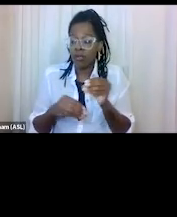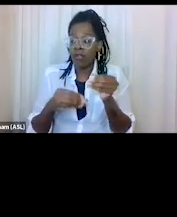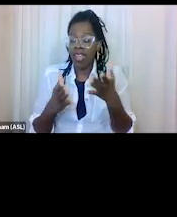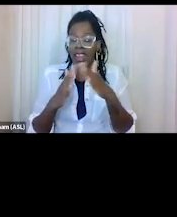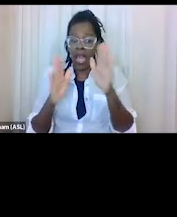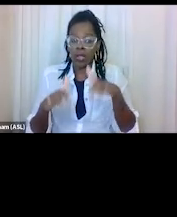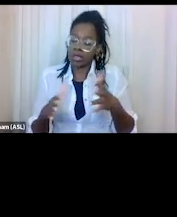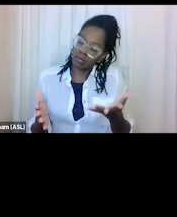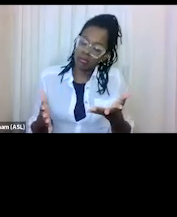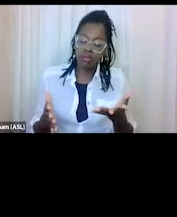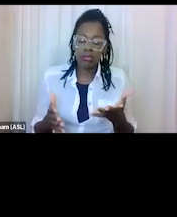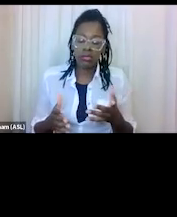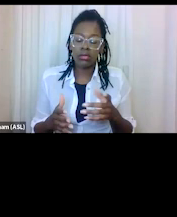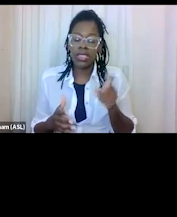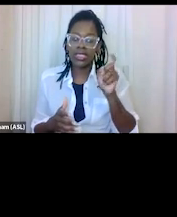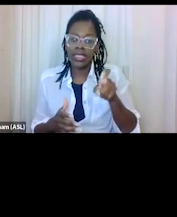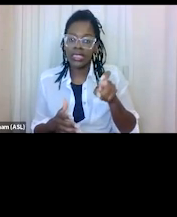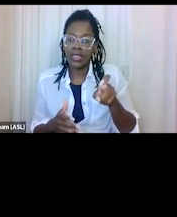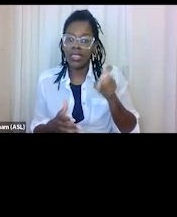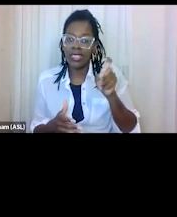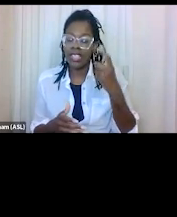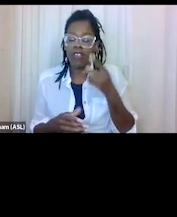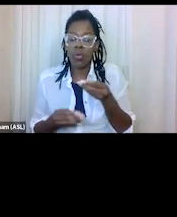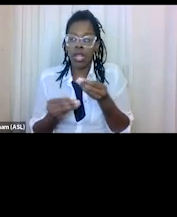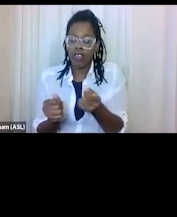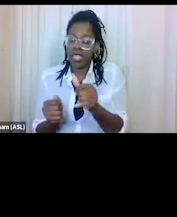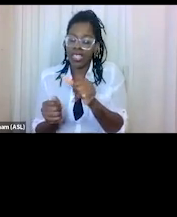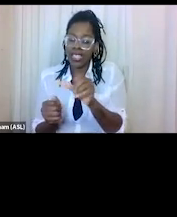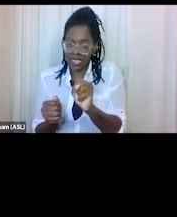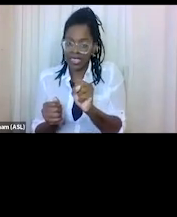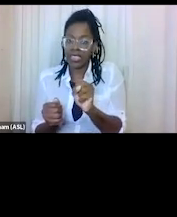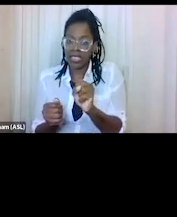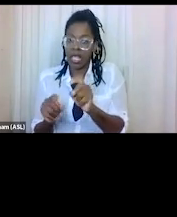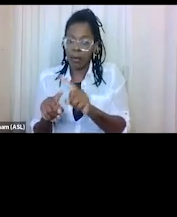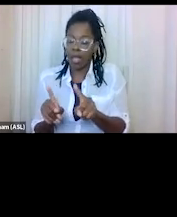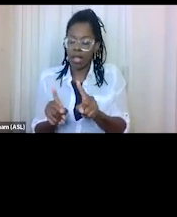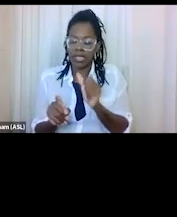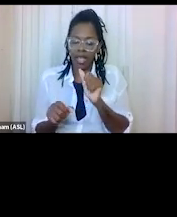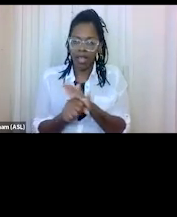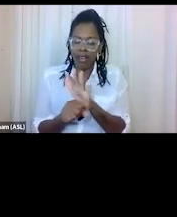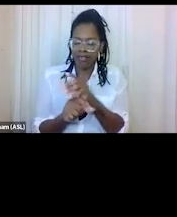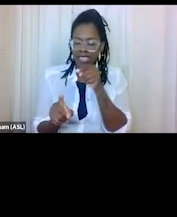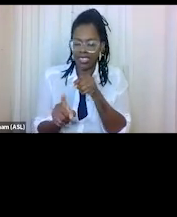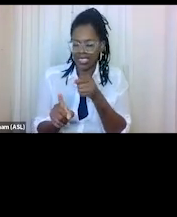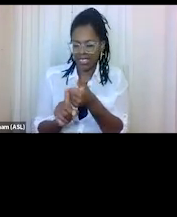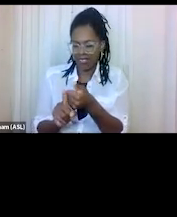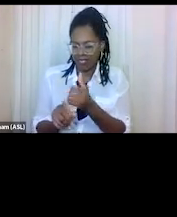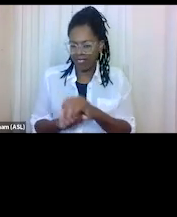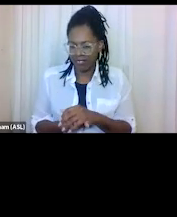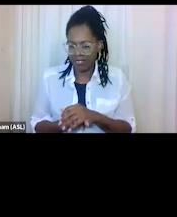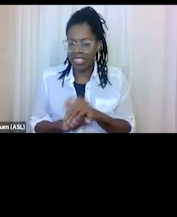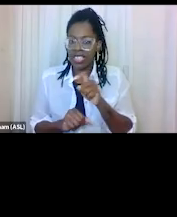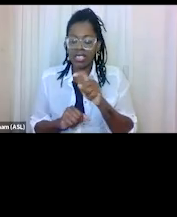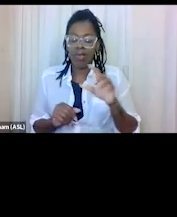housing for youth. It's a necessary condition for recovery from mental health challenge, but it's not sufficient in and of itself. It really needs to be